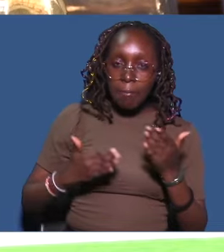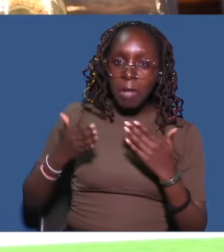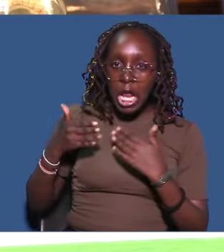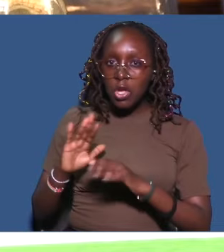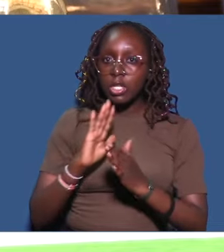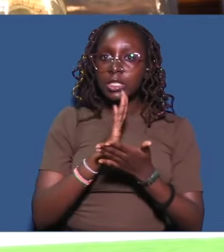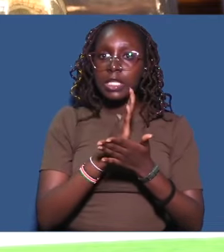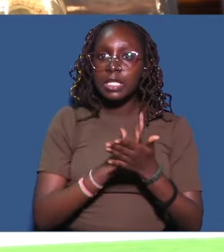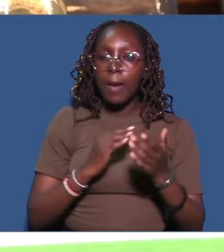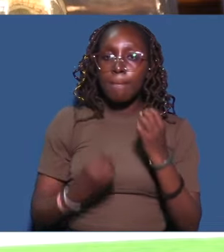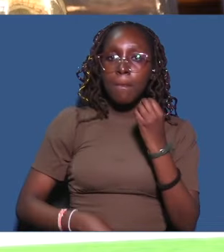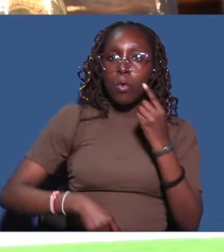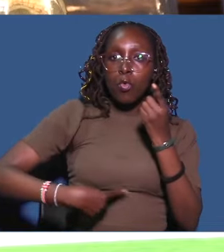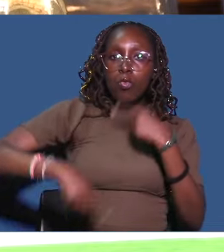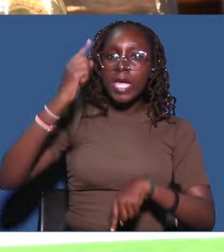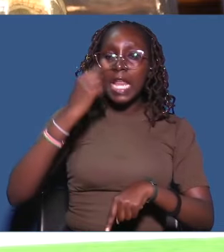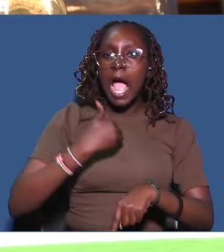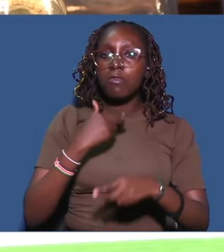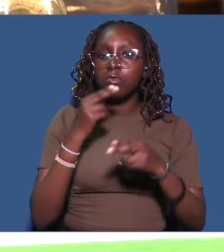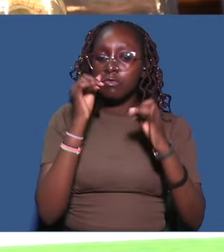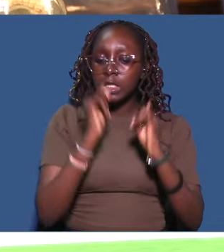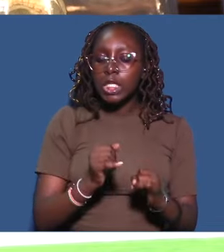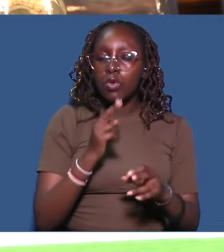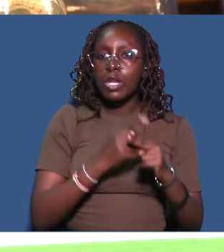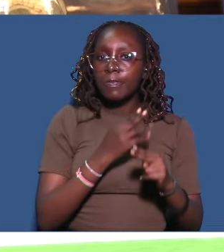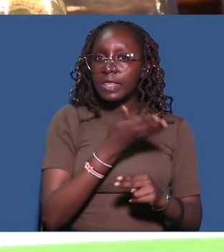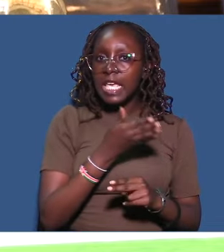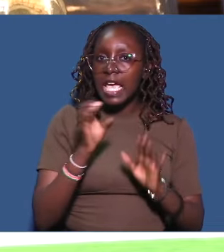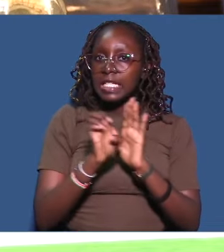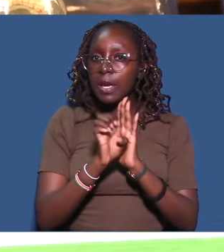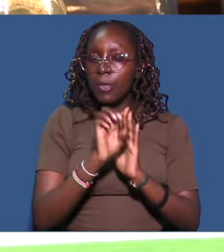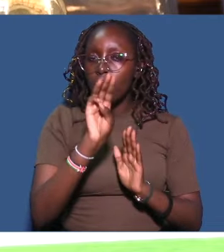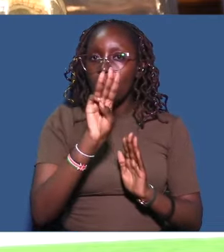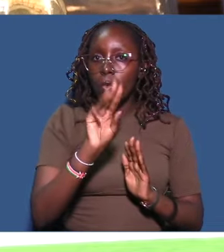Like new names came in, like Wanyonyi. You know, hey, Wanyonyi did some good things there.